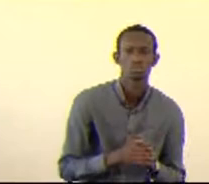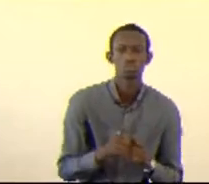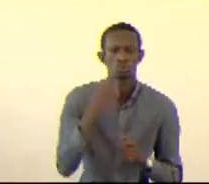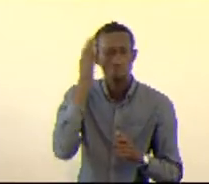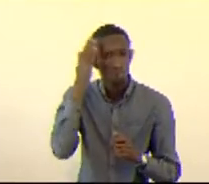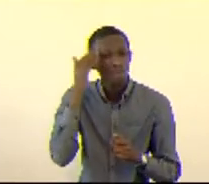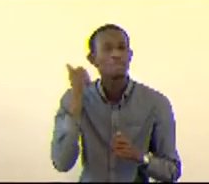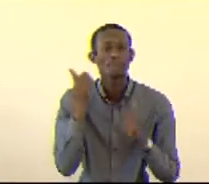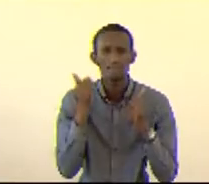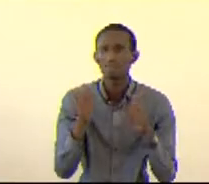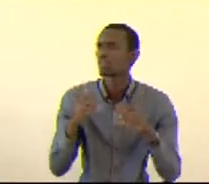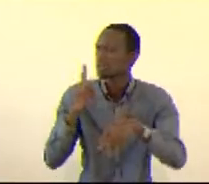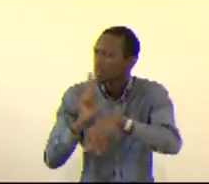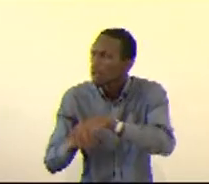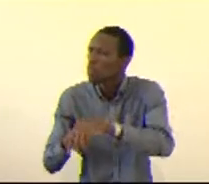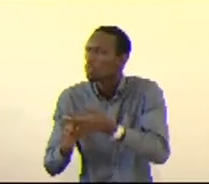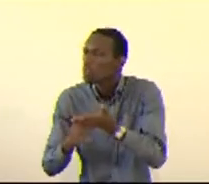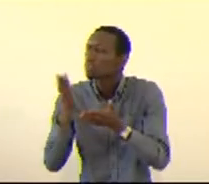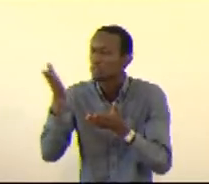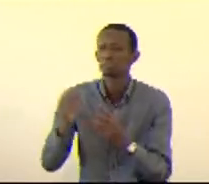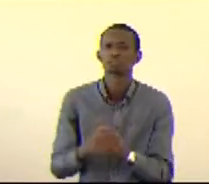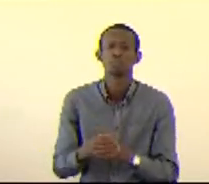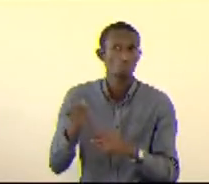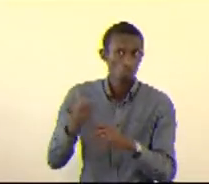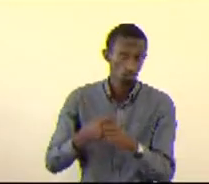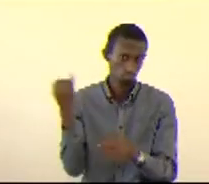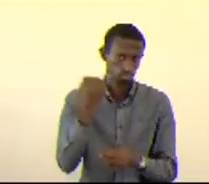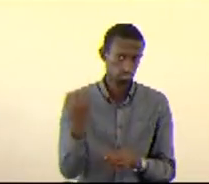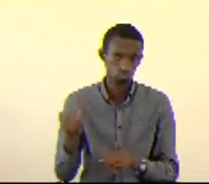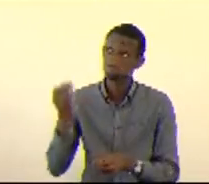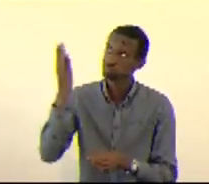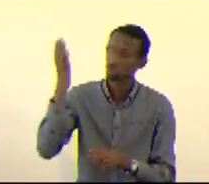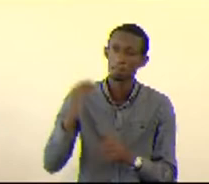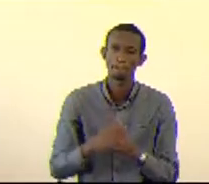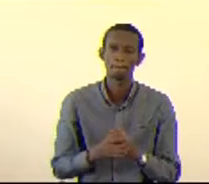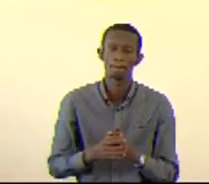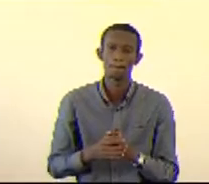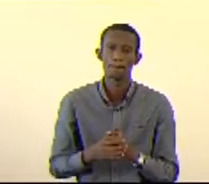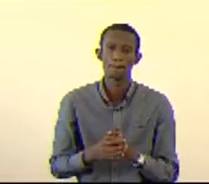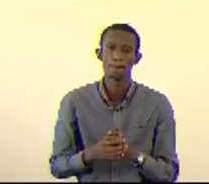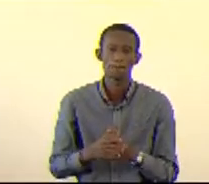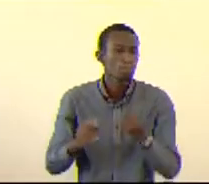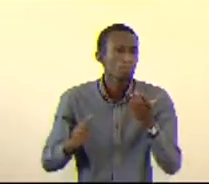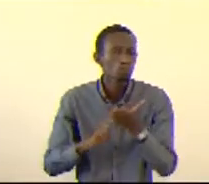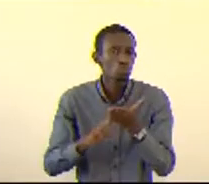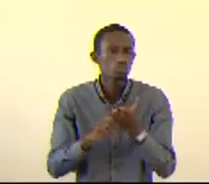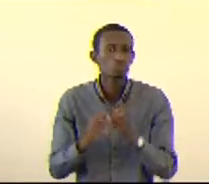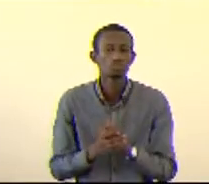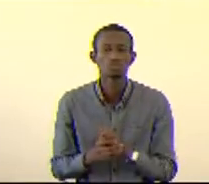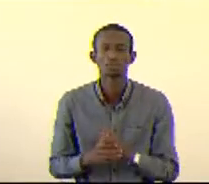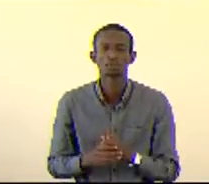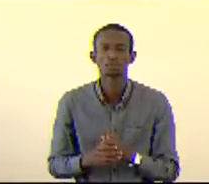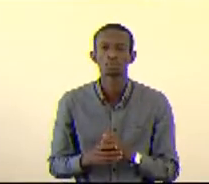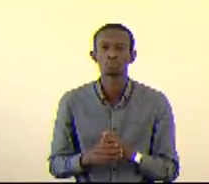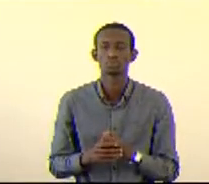where to apply them. And as you can see from this graph, at this point here, we apply H equals ML. Even